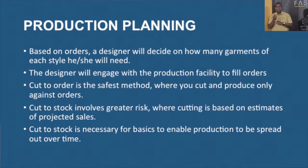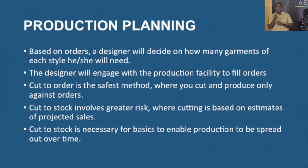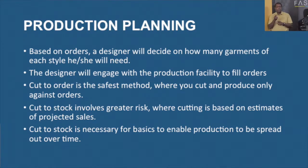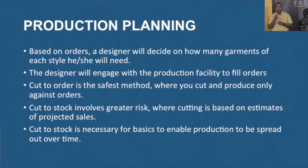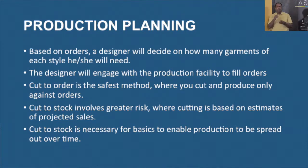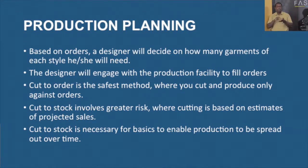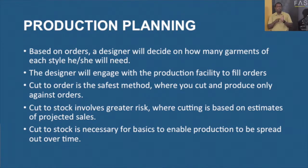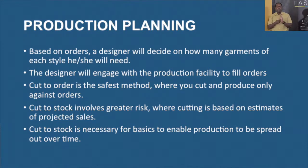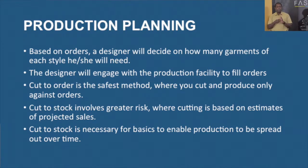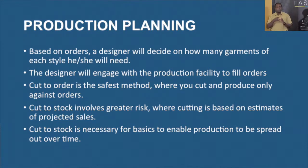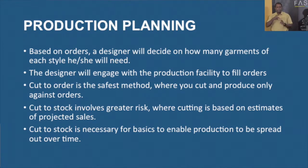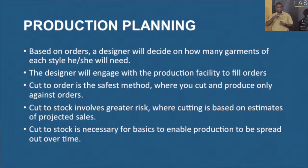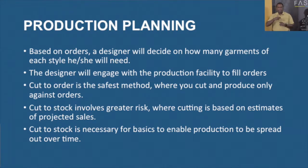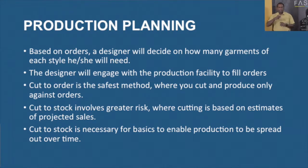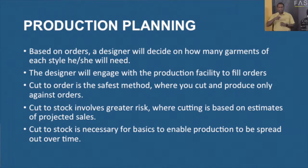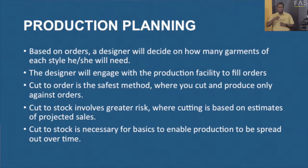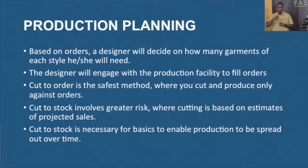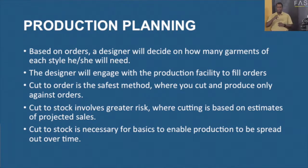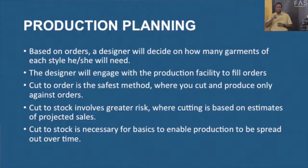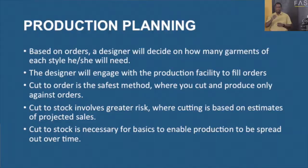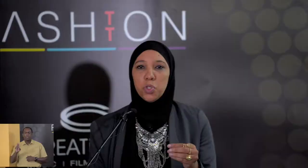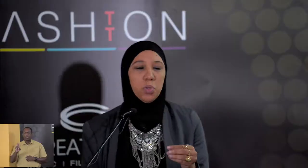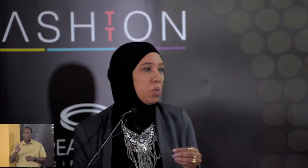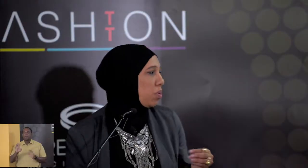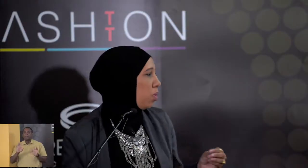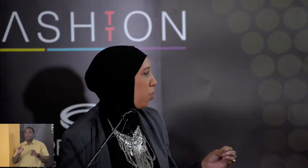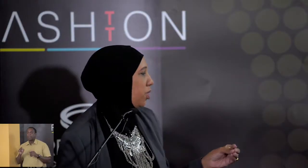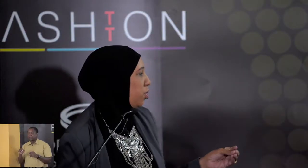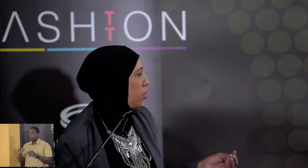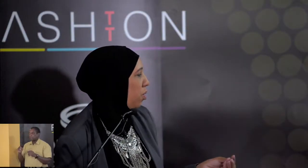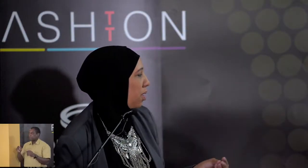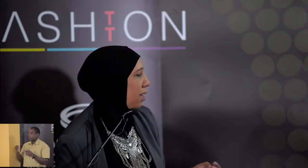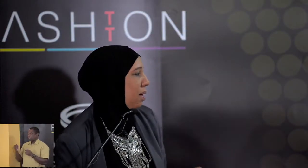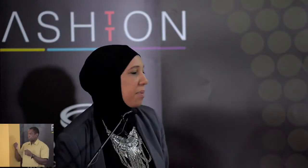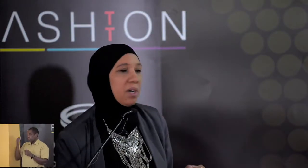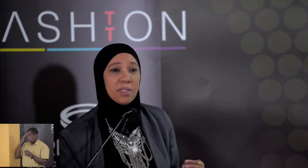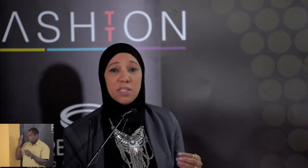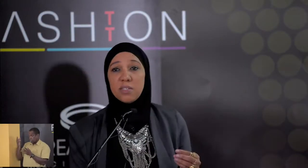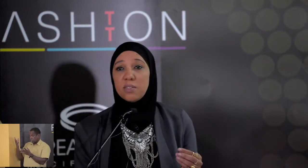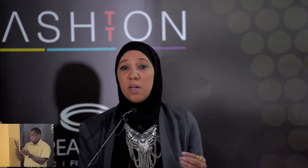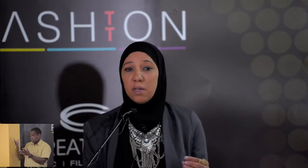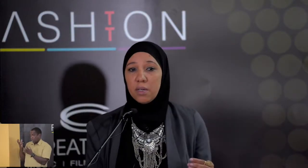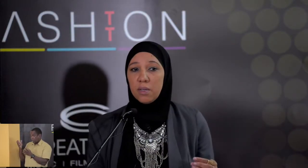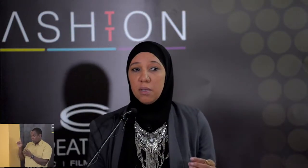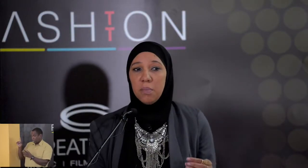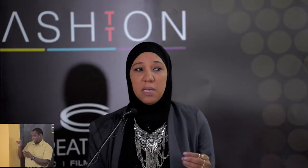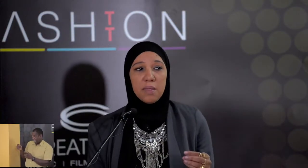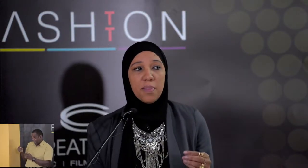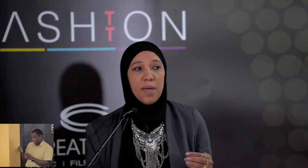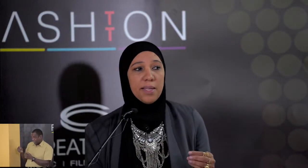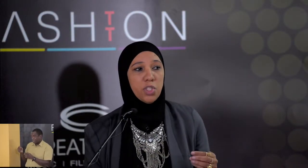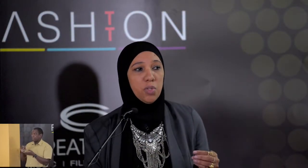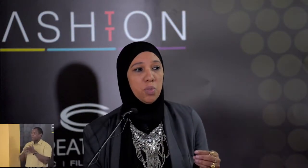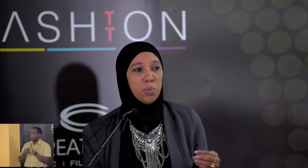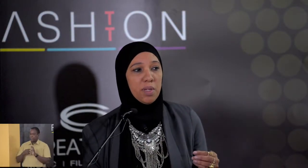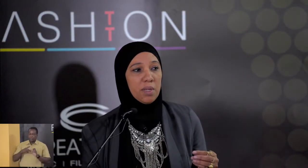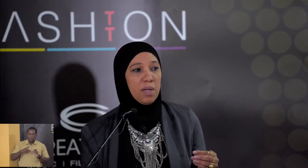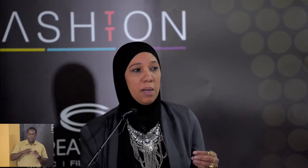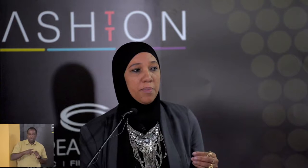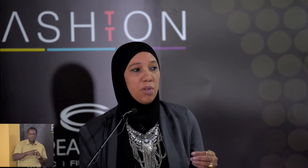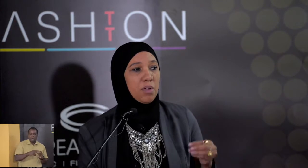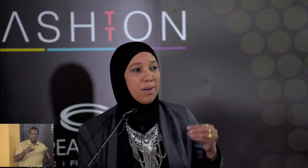you're only cutting against the orders. If you do what you call cut to stock, meaning that